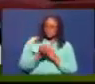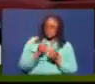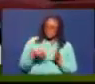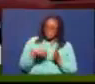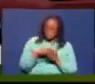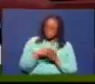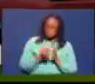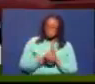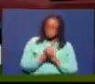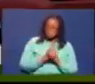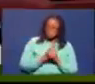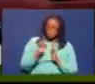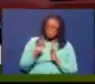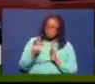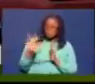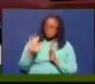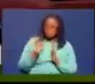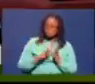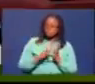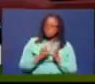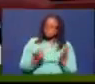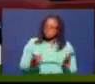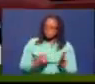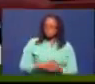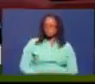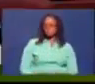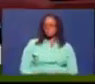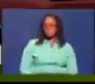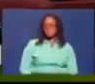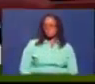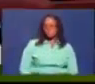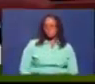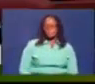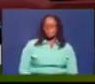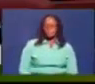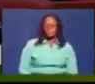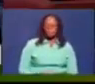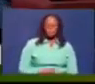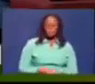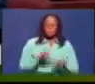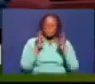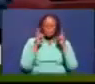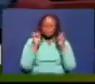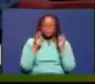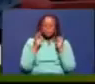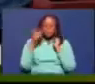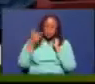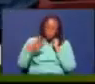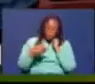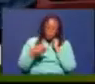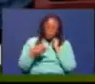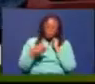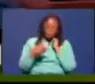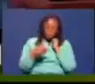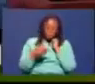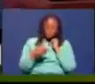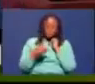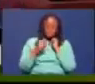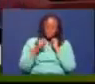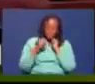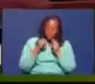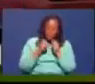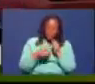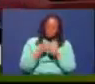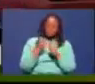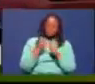me come back to this matter of fuel. Mr. Speaker, 78 shillings of every liter we buy of